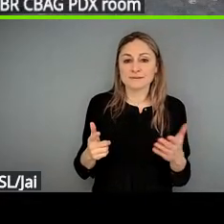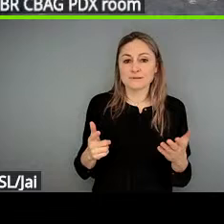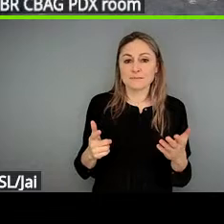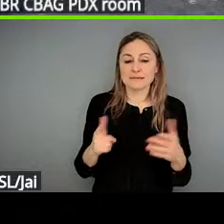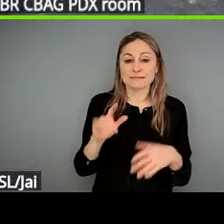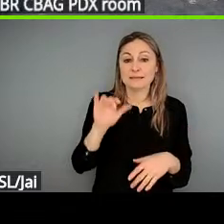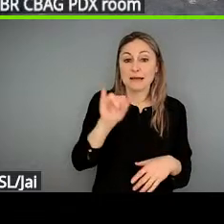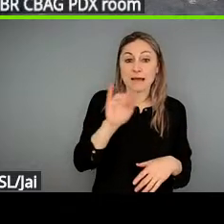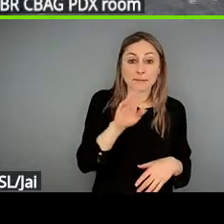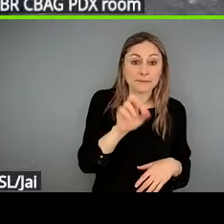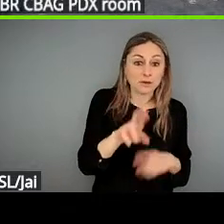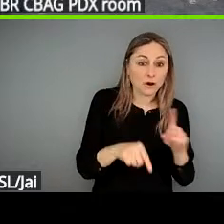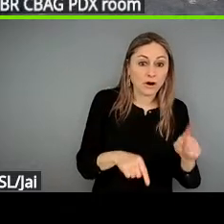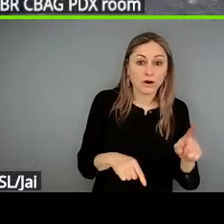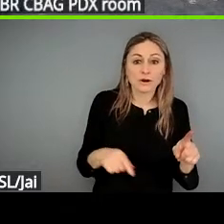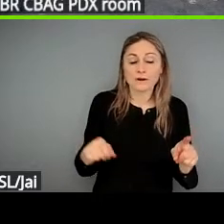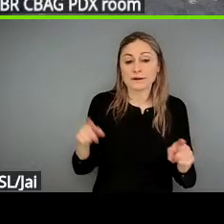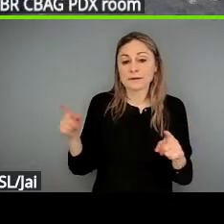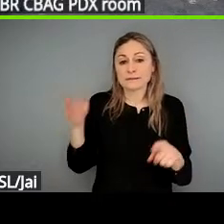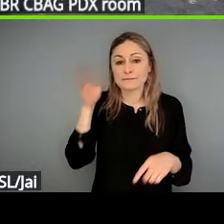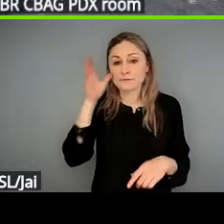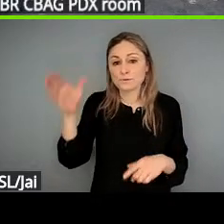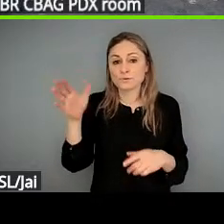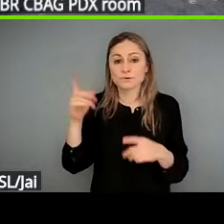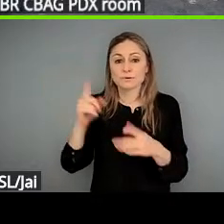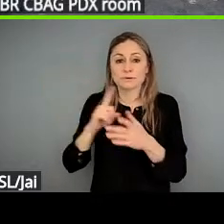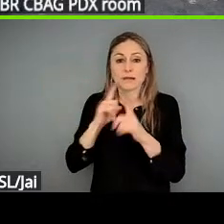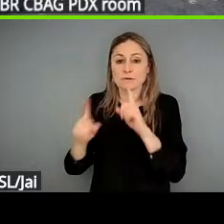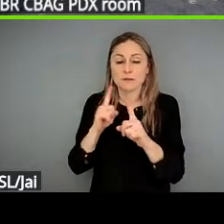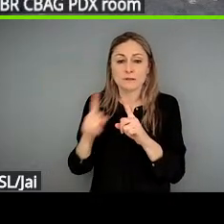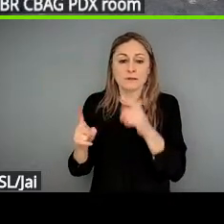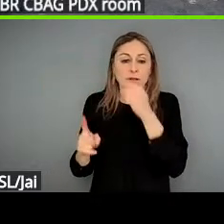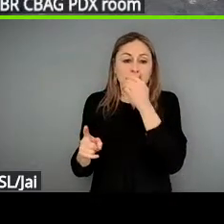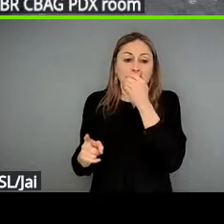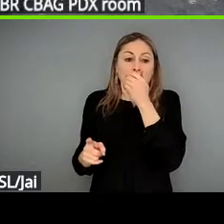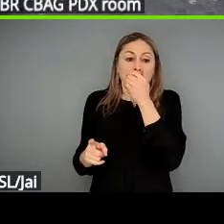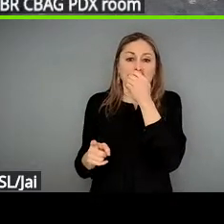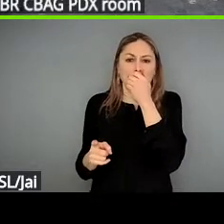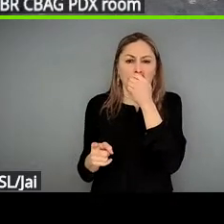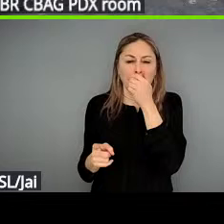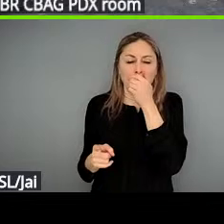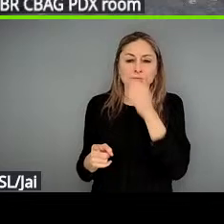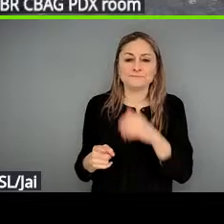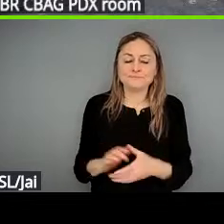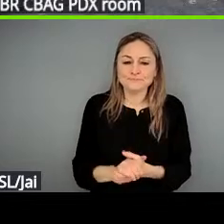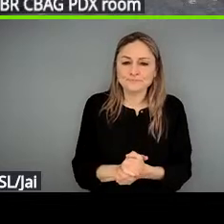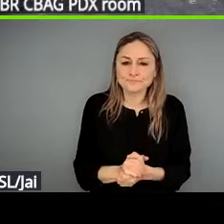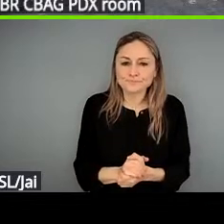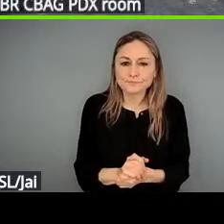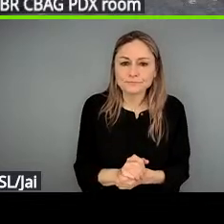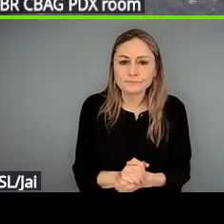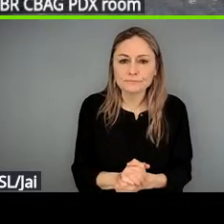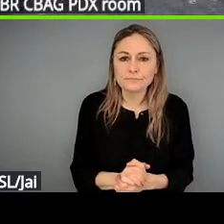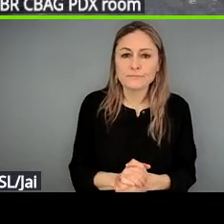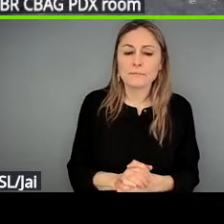IVR, or is that, a future conversation that just needs to be had as well, either as part of IVR or,